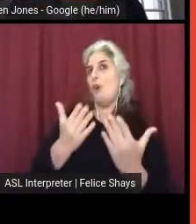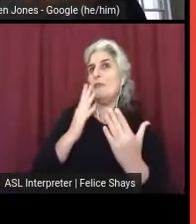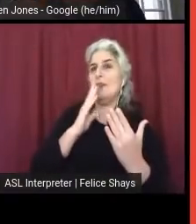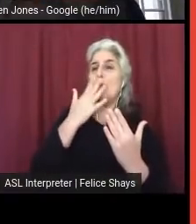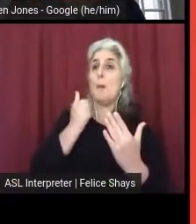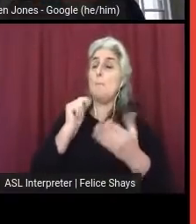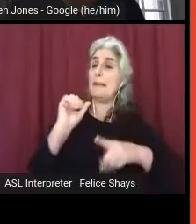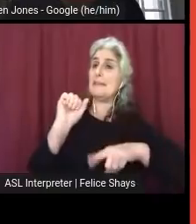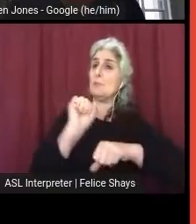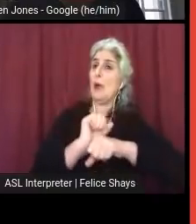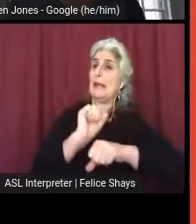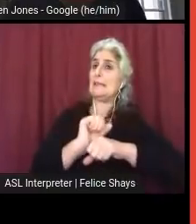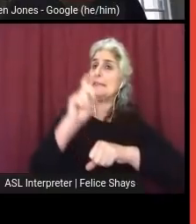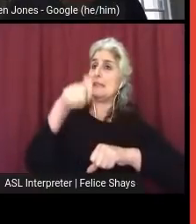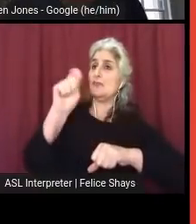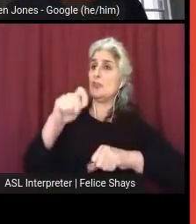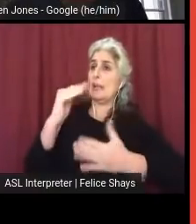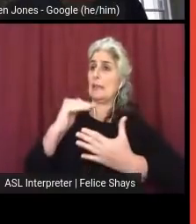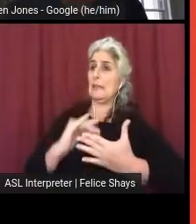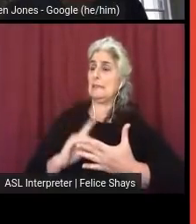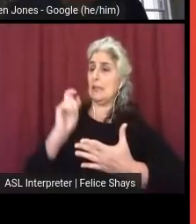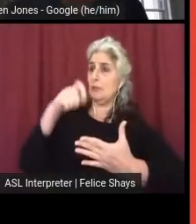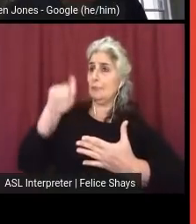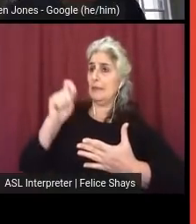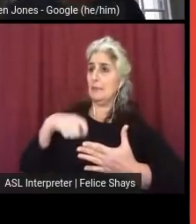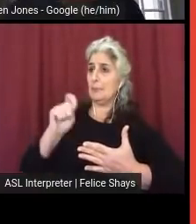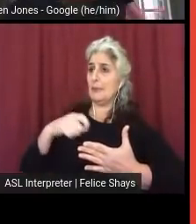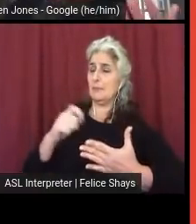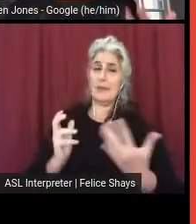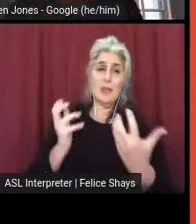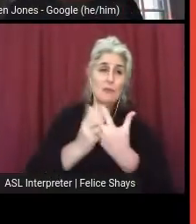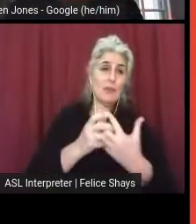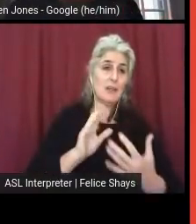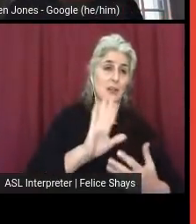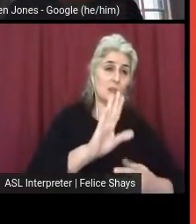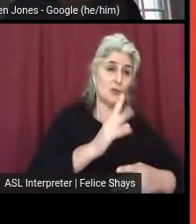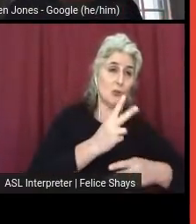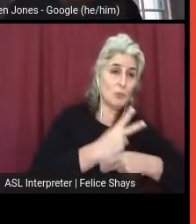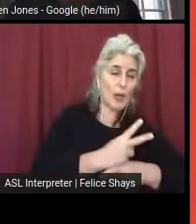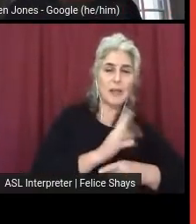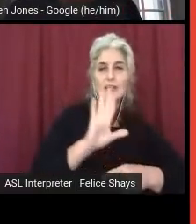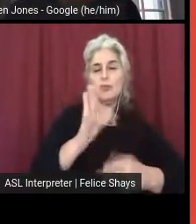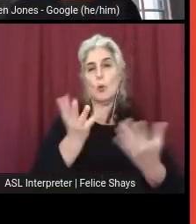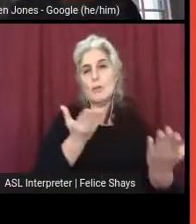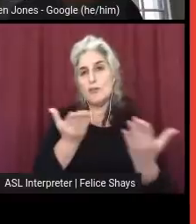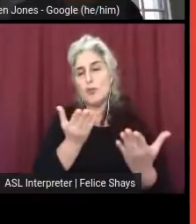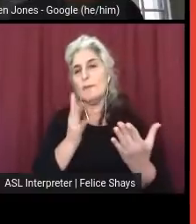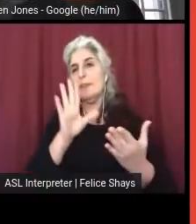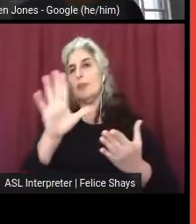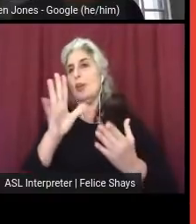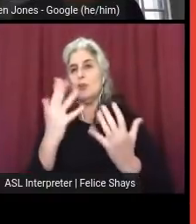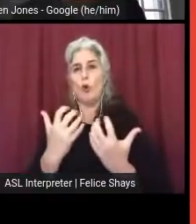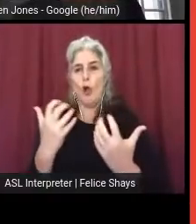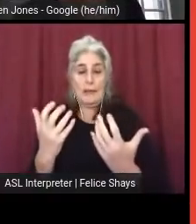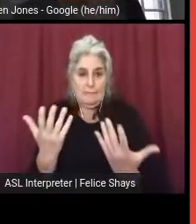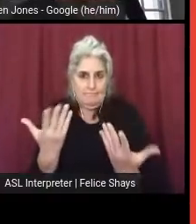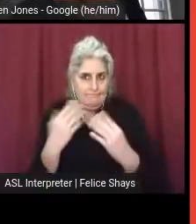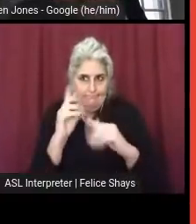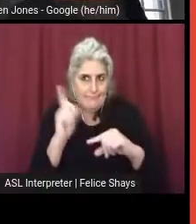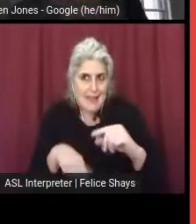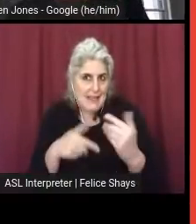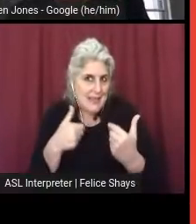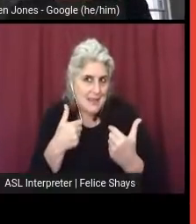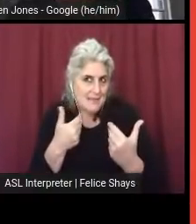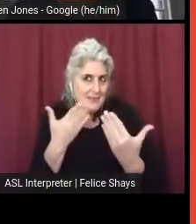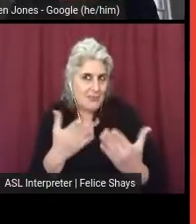your geography with your organization, service, product, however you think about how you're going to create that connection. And so I'm going to